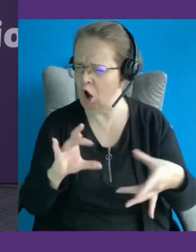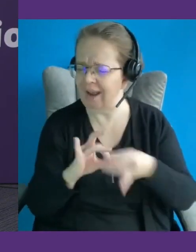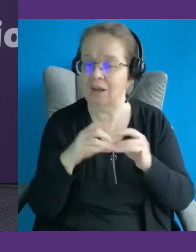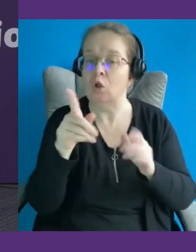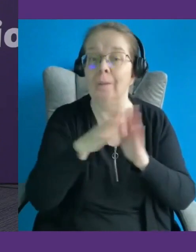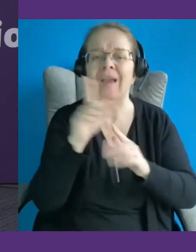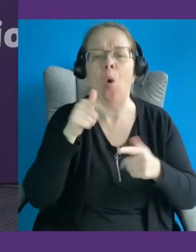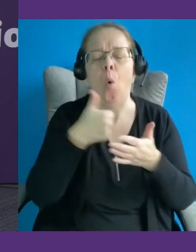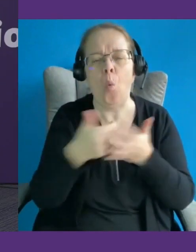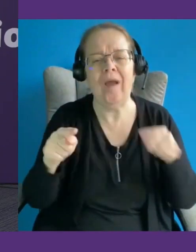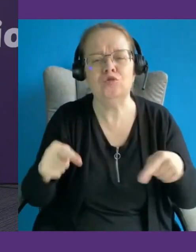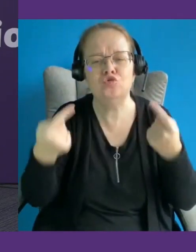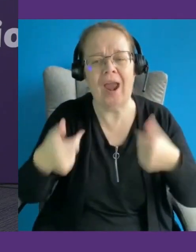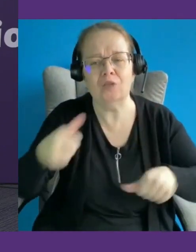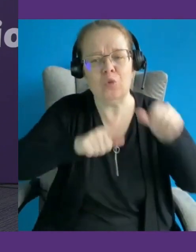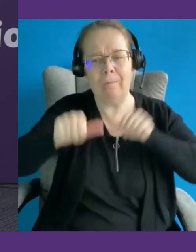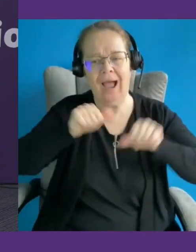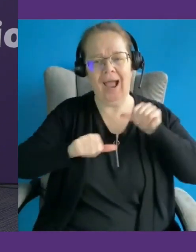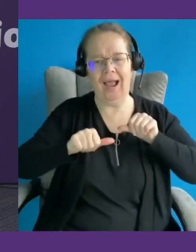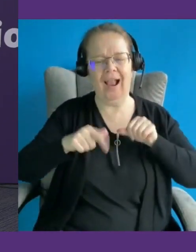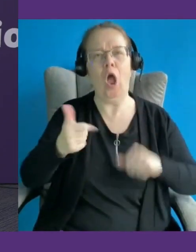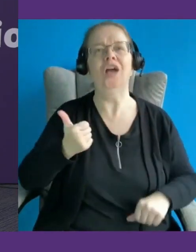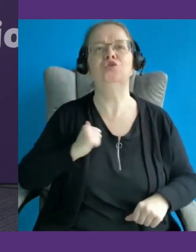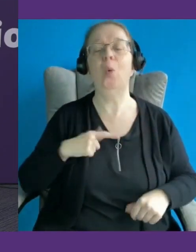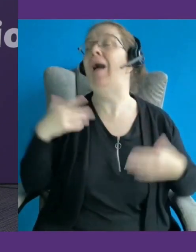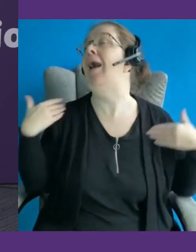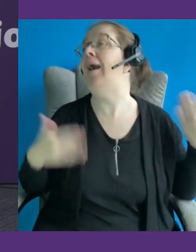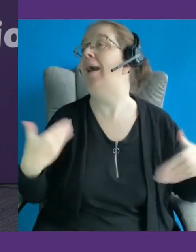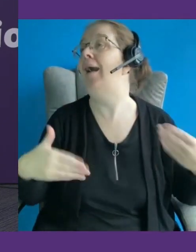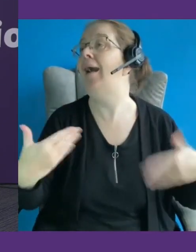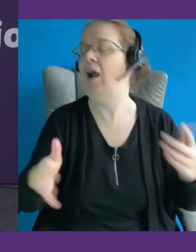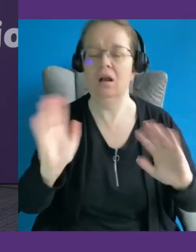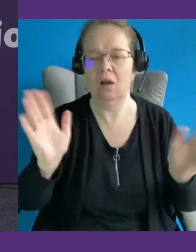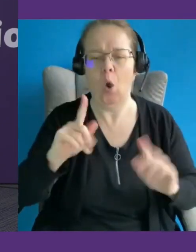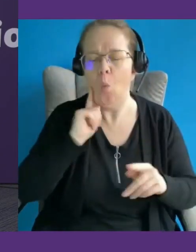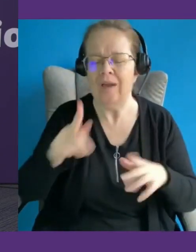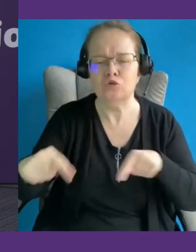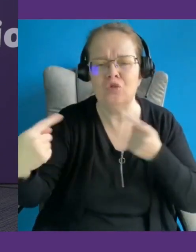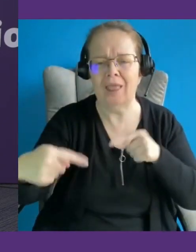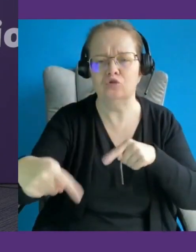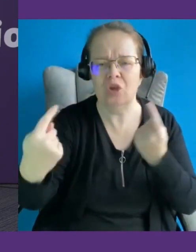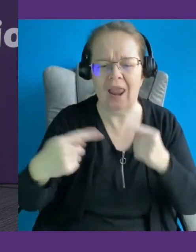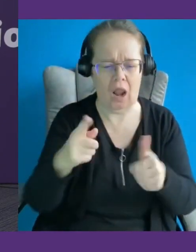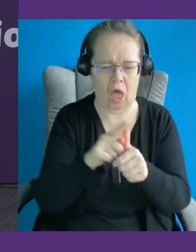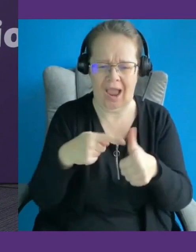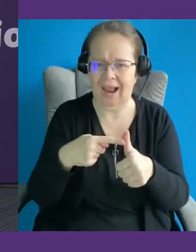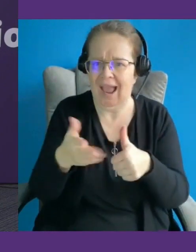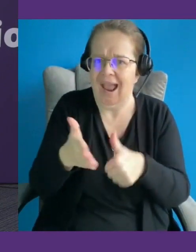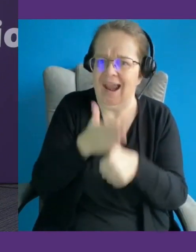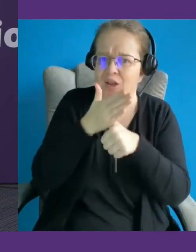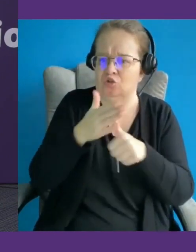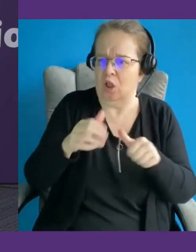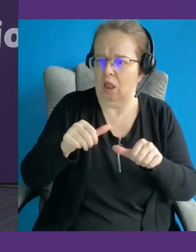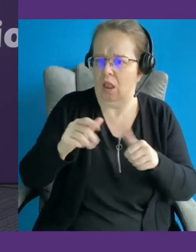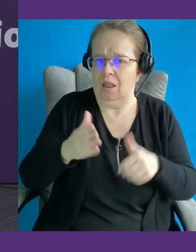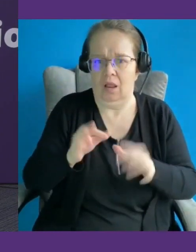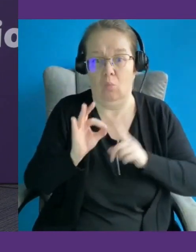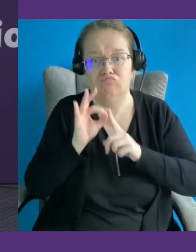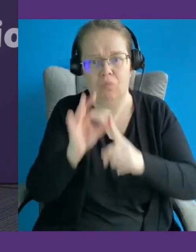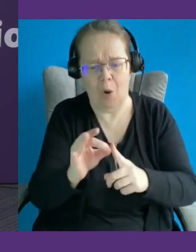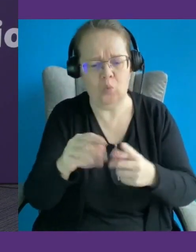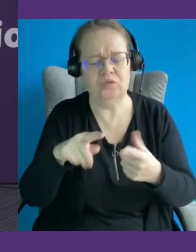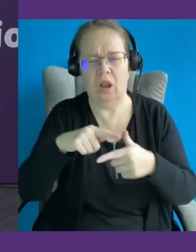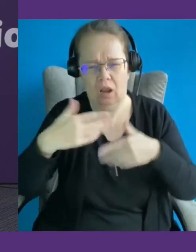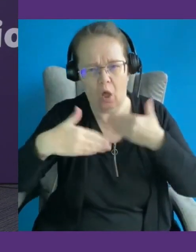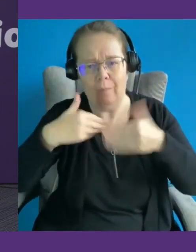time the assumptions and all the other parts that are built into the initial proposal and then through the process. Yeah, sounds cool.